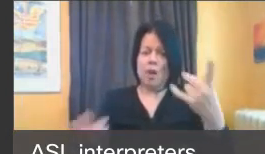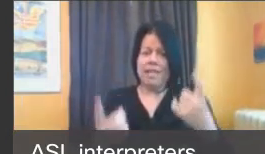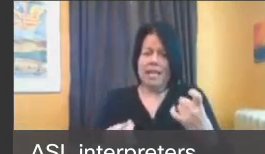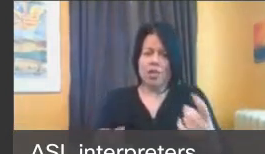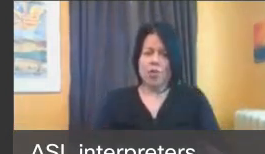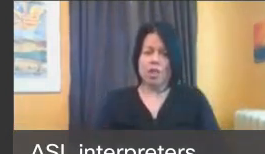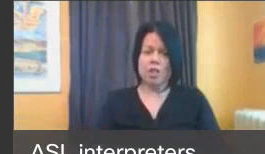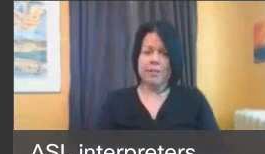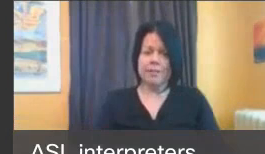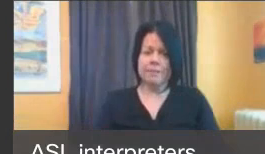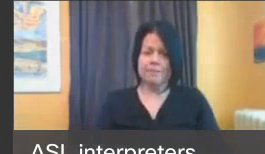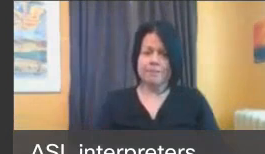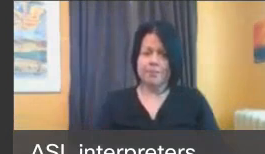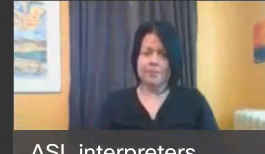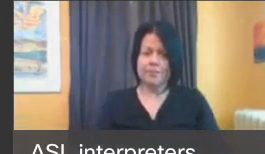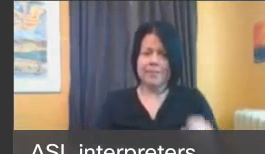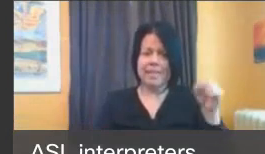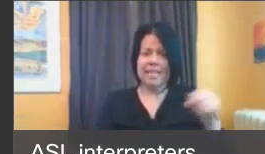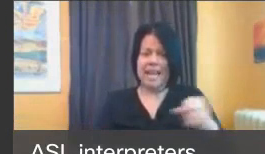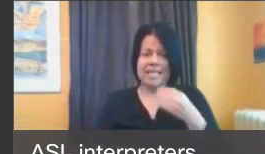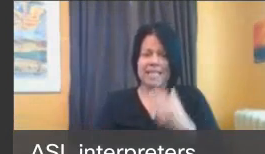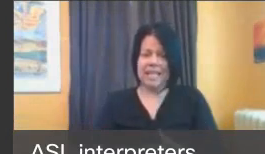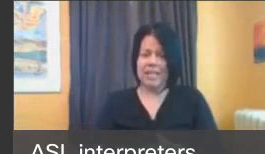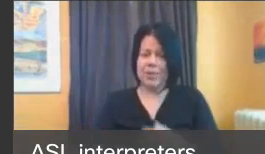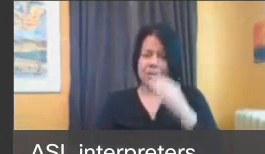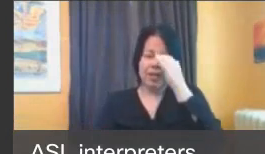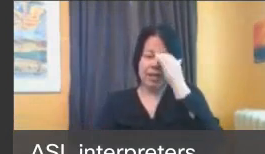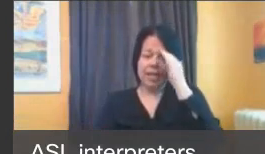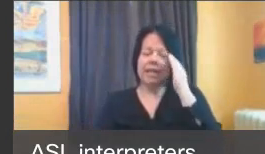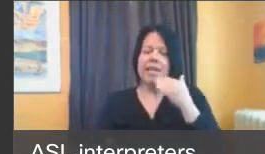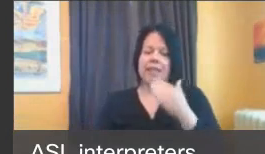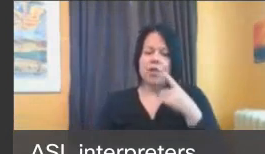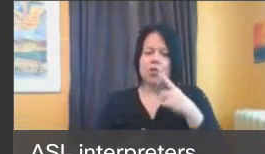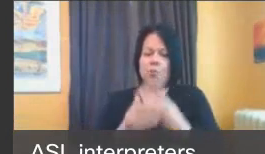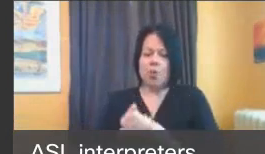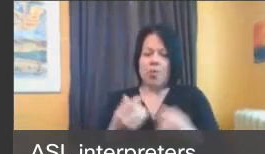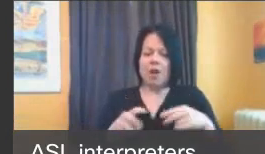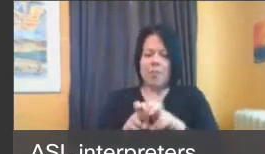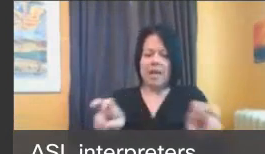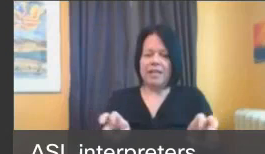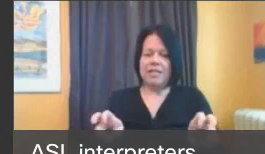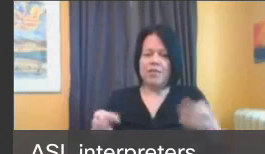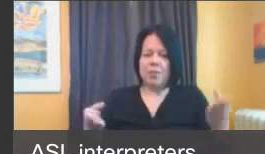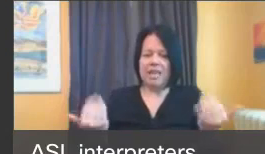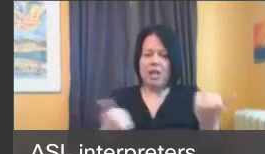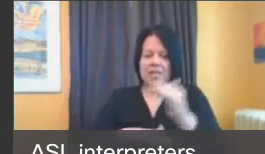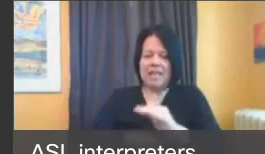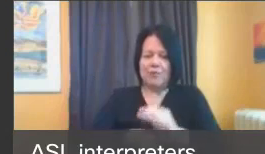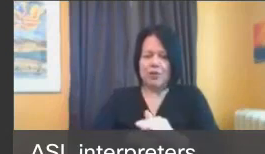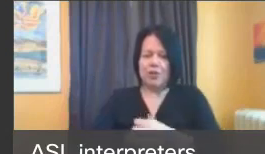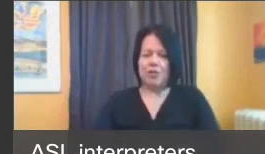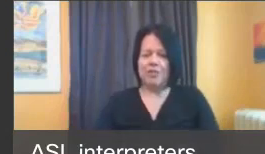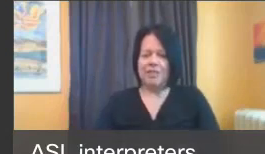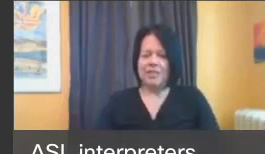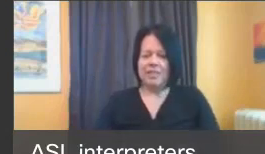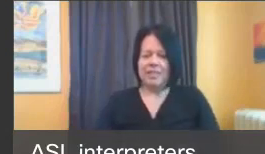of speakers? Yes, thank you. Thanks to both of our panelists for being with us this afternoon. Let me kind